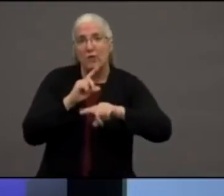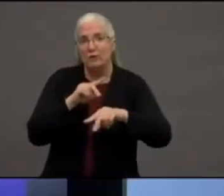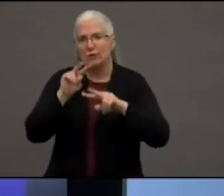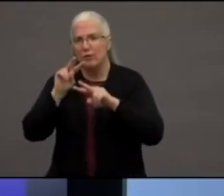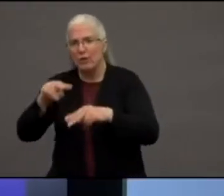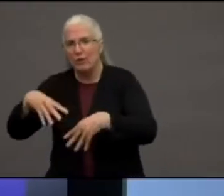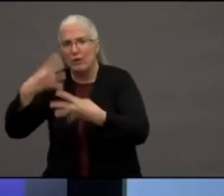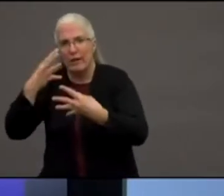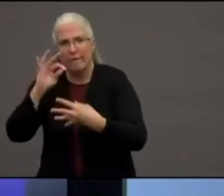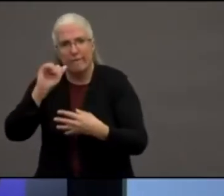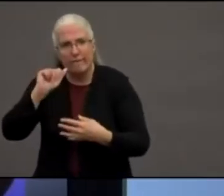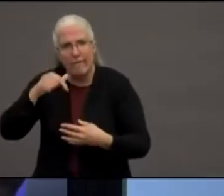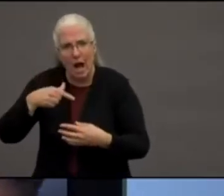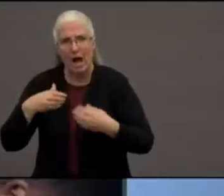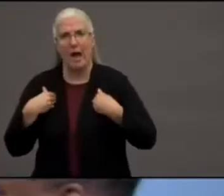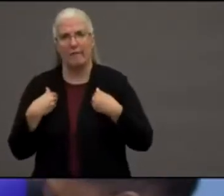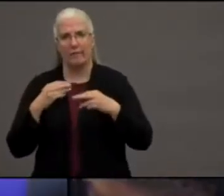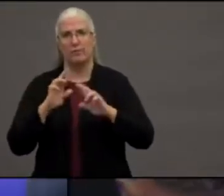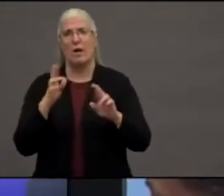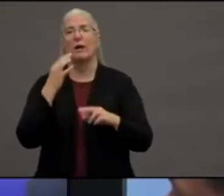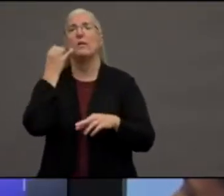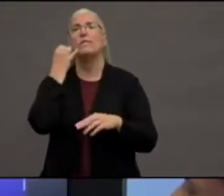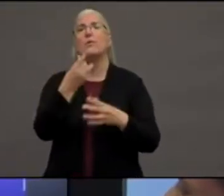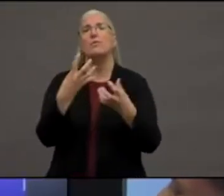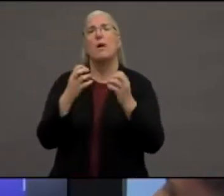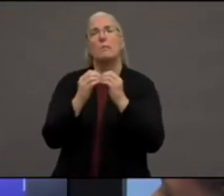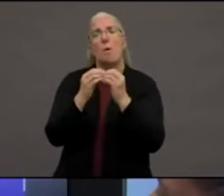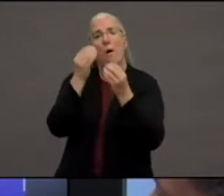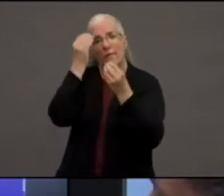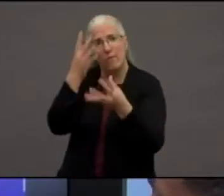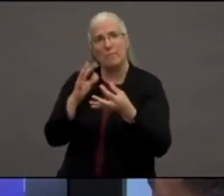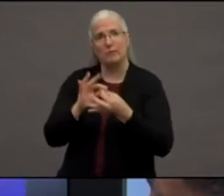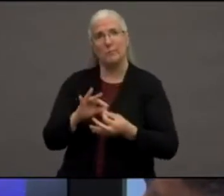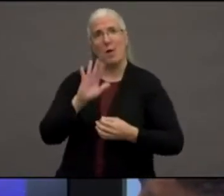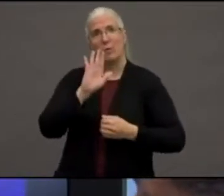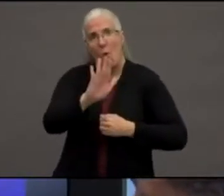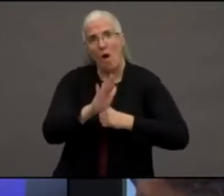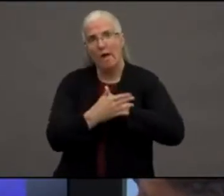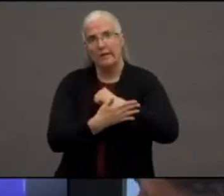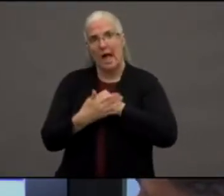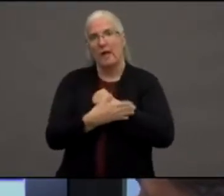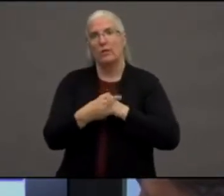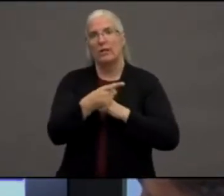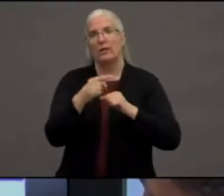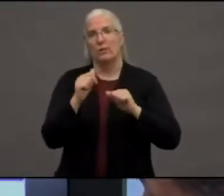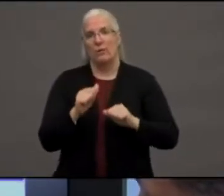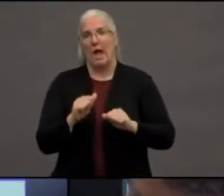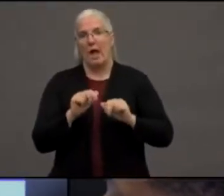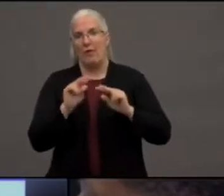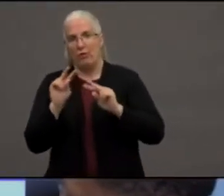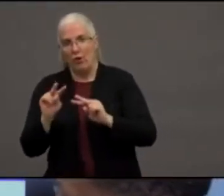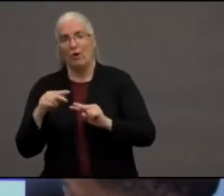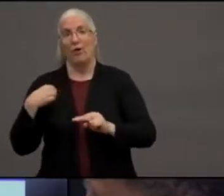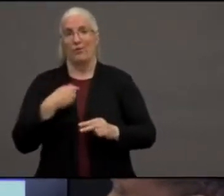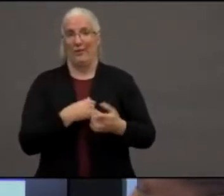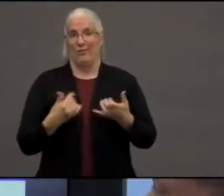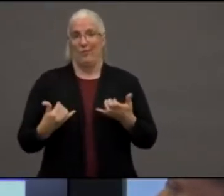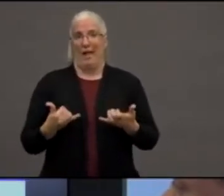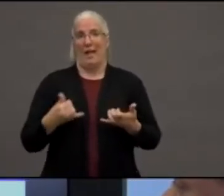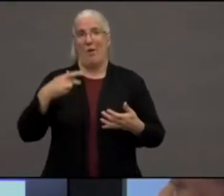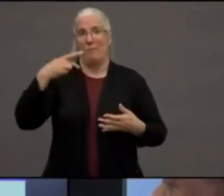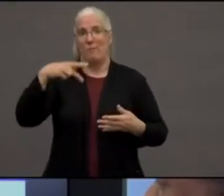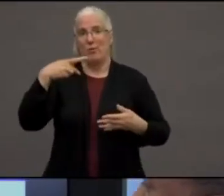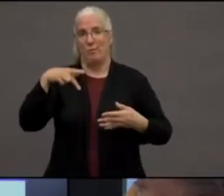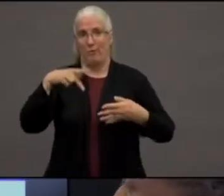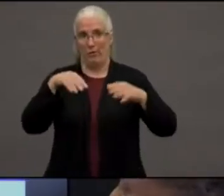but also if you want to find more information about your county, you can go here. You can see we're purple, which means we're at a widespread. It's